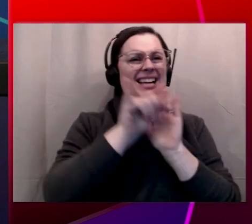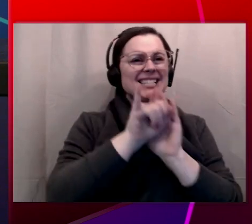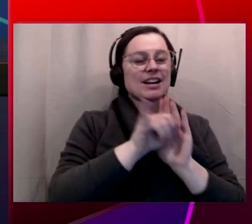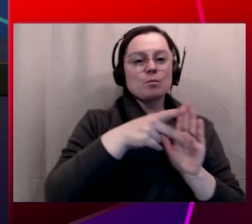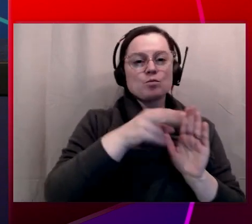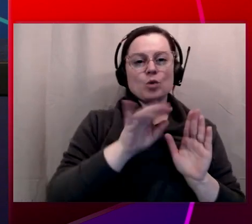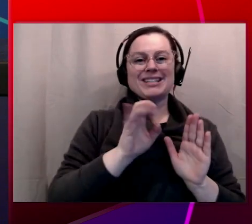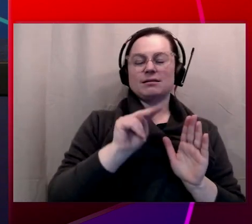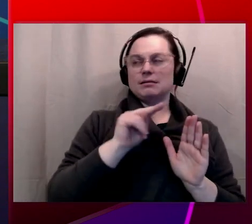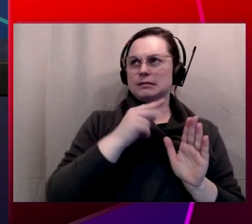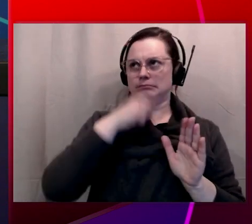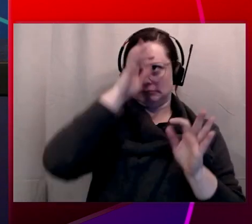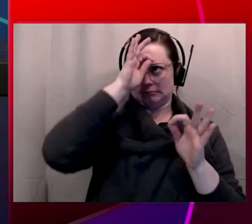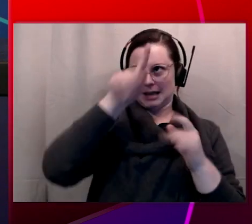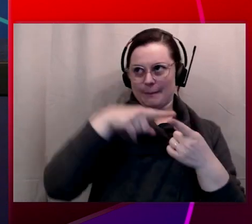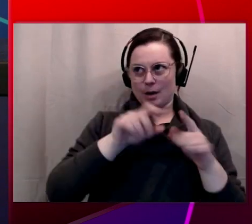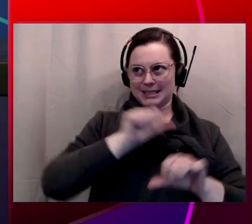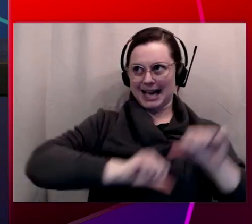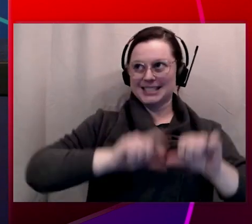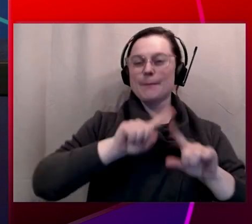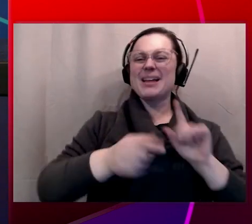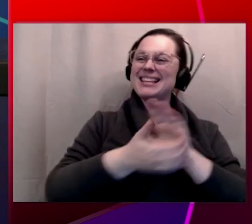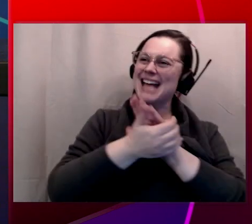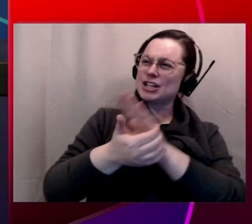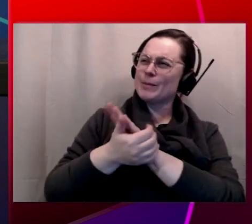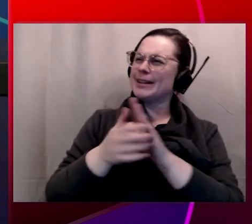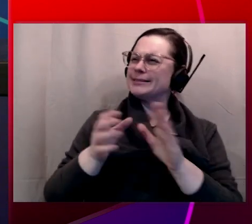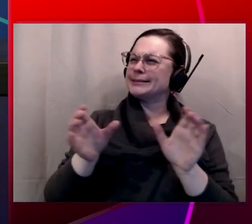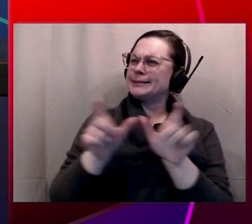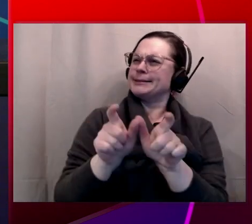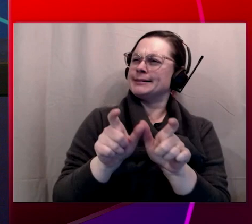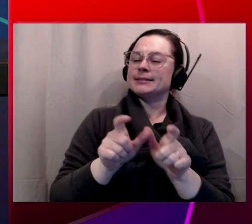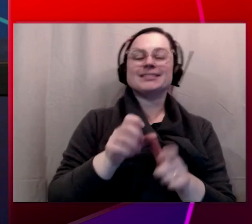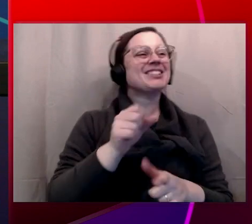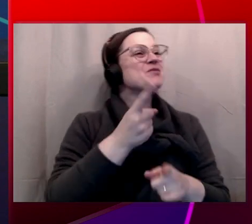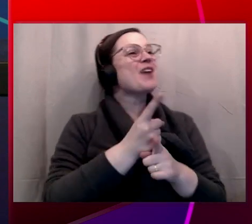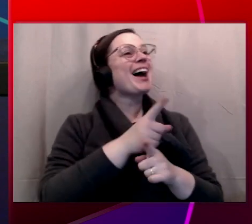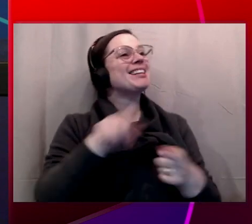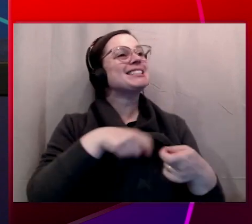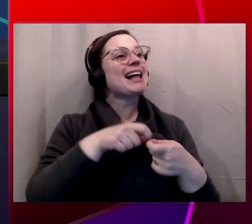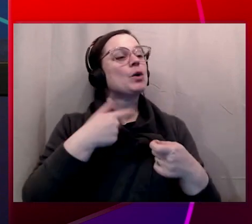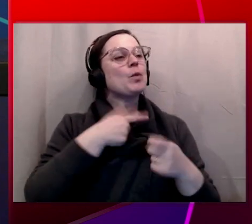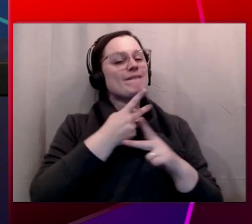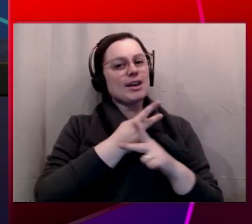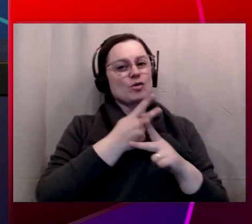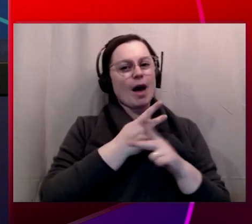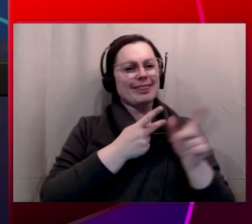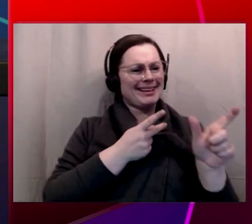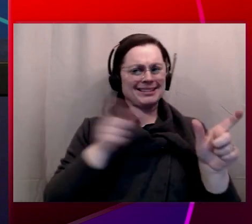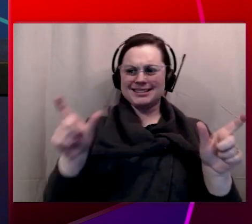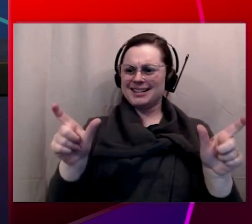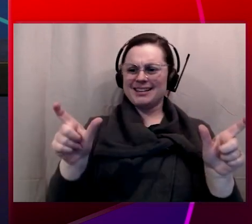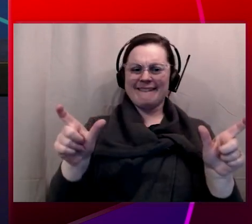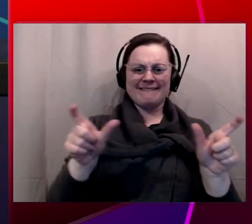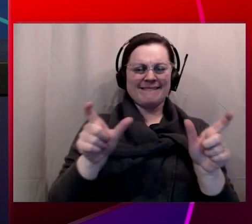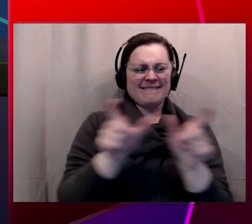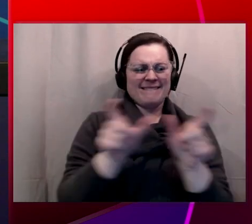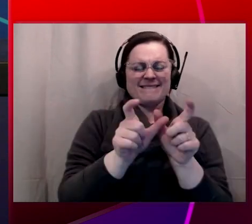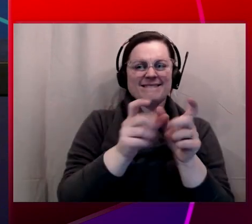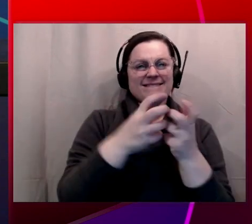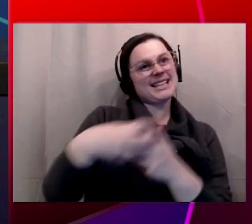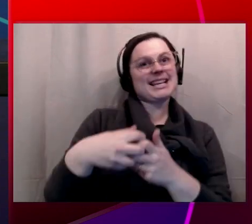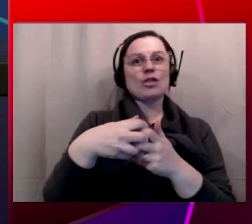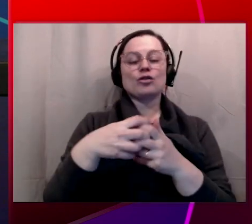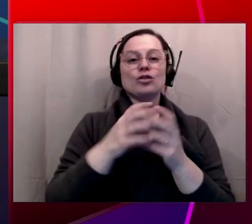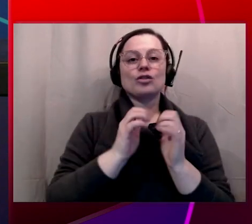about science, but the attachments and everything too, maybe? Yeah, exactly. Yeah. We're figuring out how do these two things fit together in a way